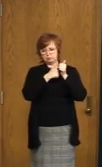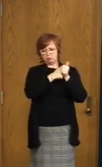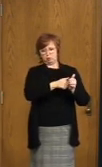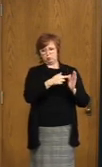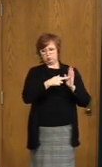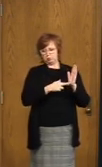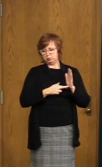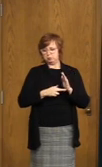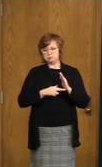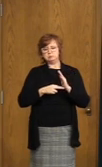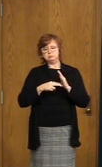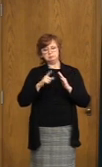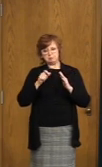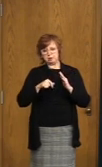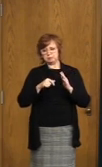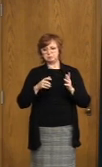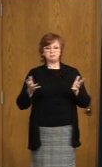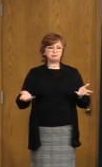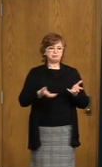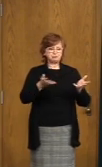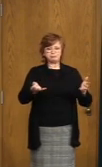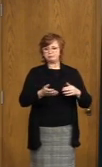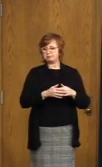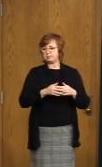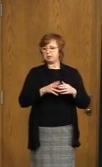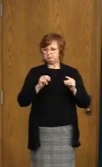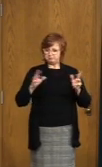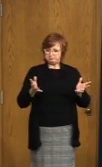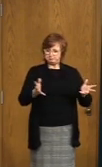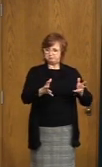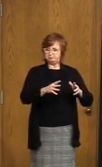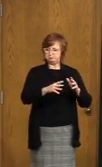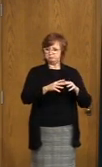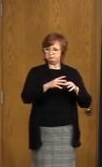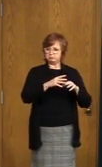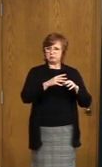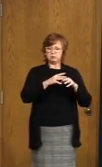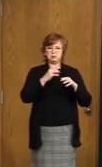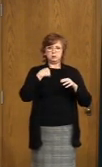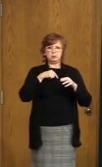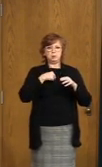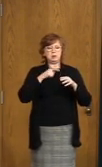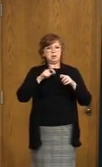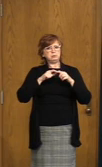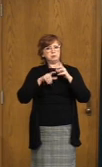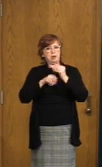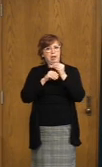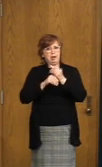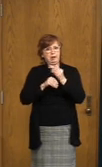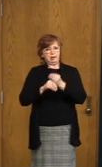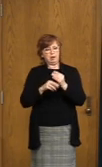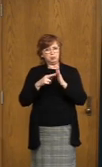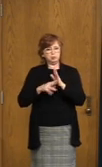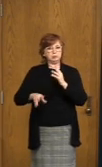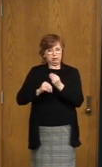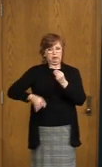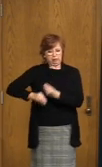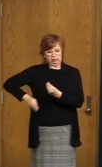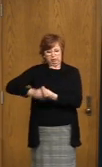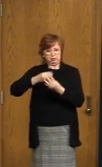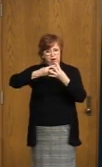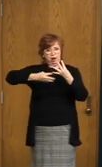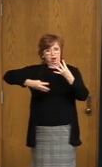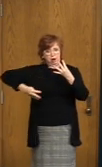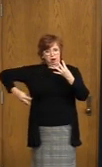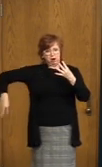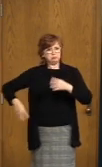require additional measures in this province. What we require and what we ask is that everyone follows the existing measures. They work. They proved to work before